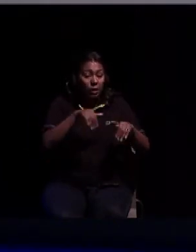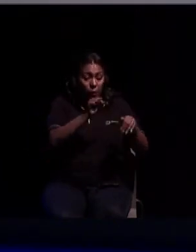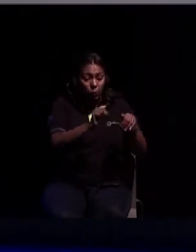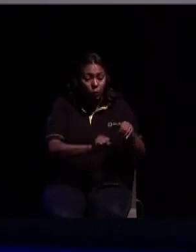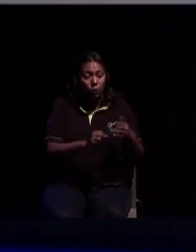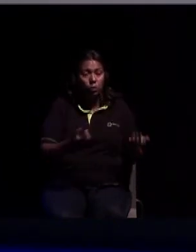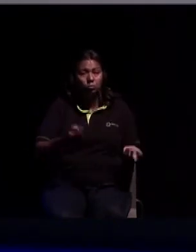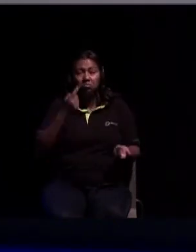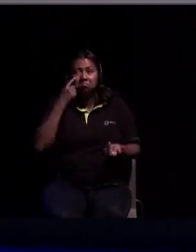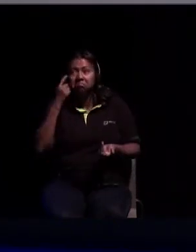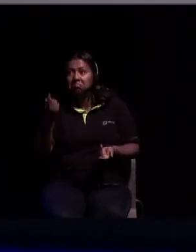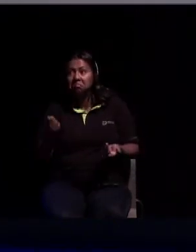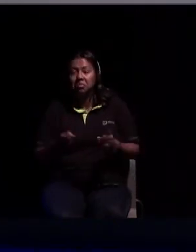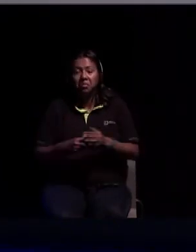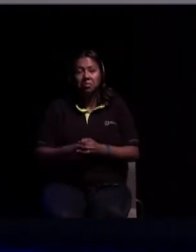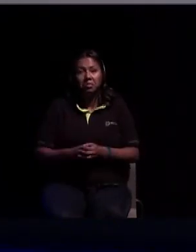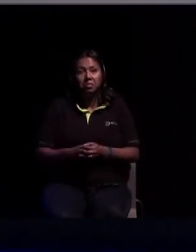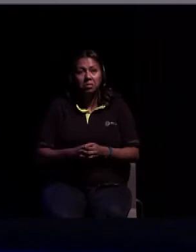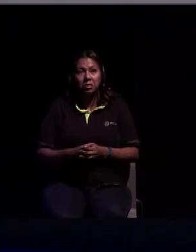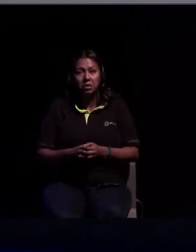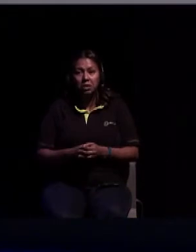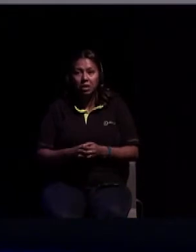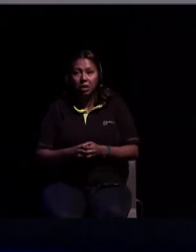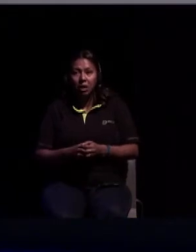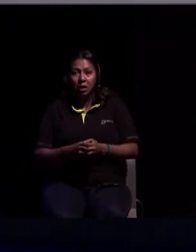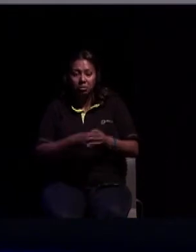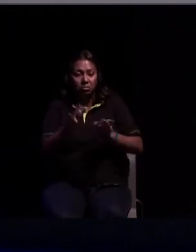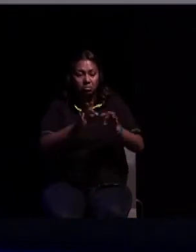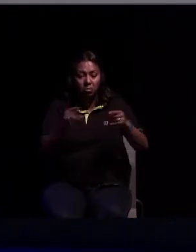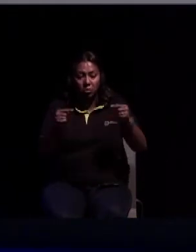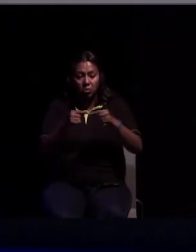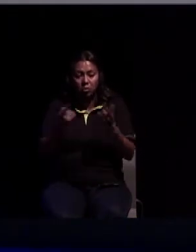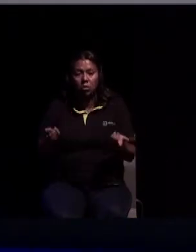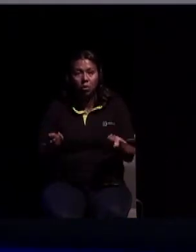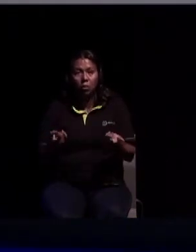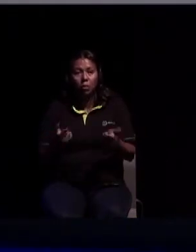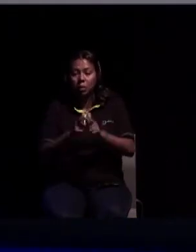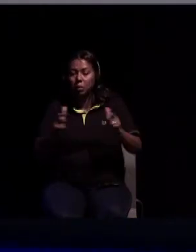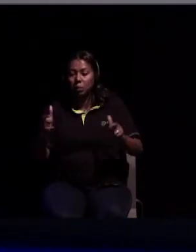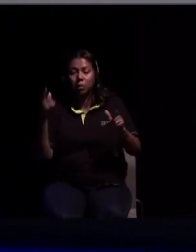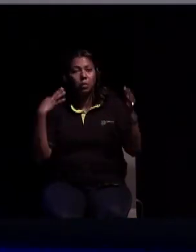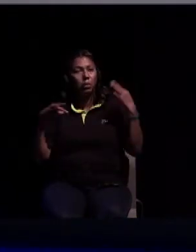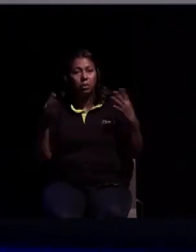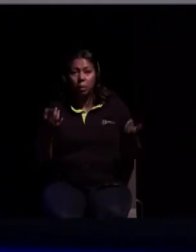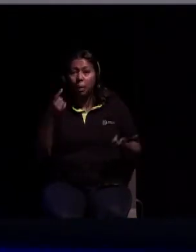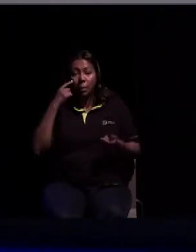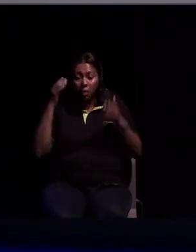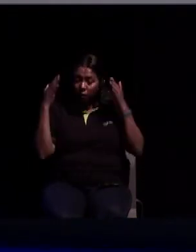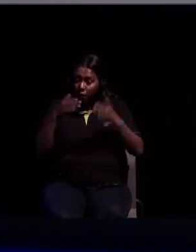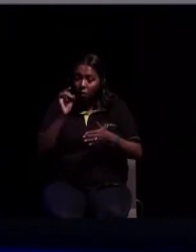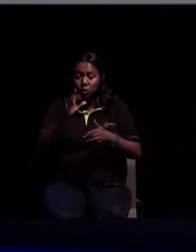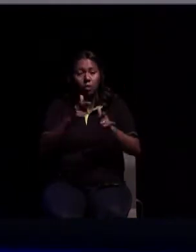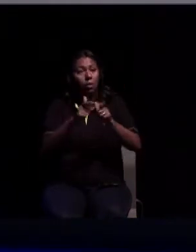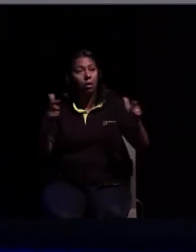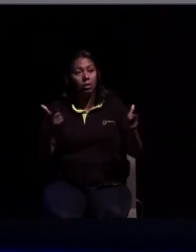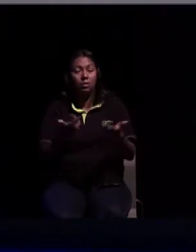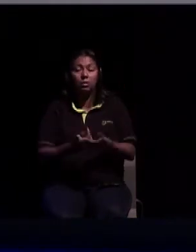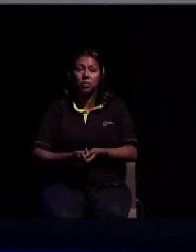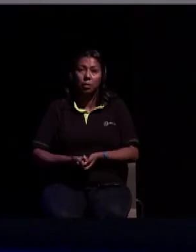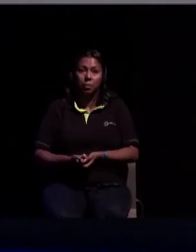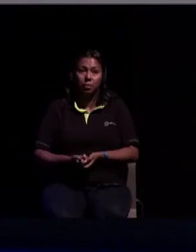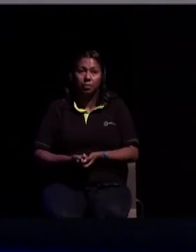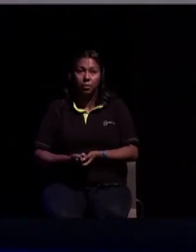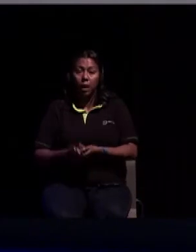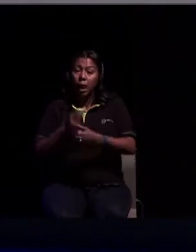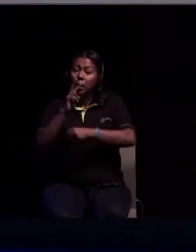tourism growth. So it's very much a growth-oriented approach to tourism. Sustainability is put in these documents, but for